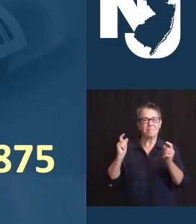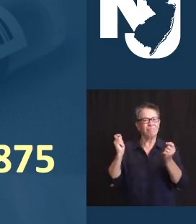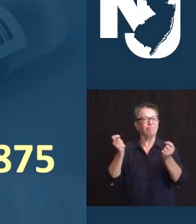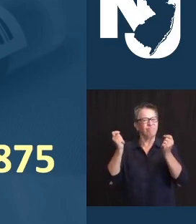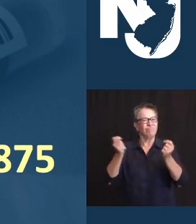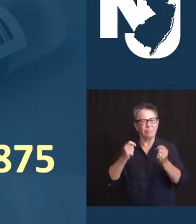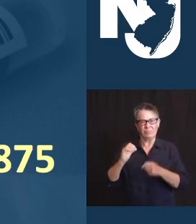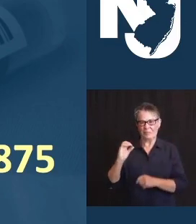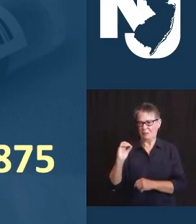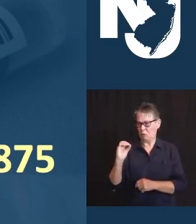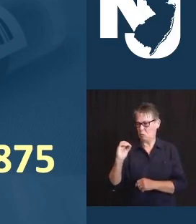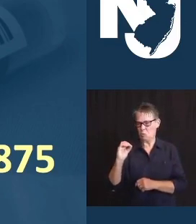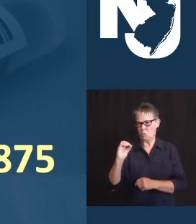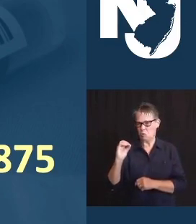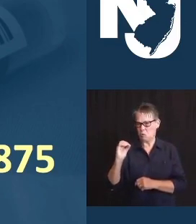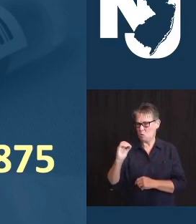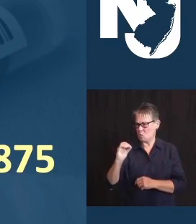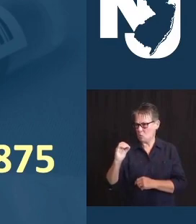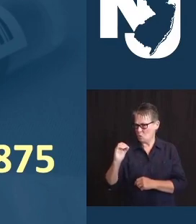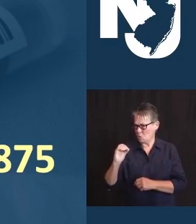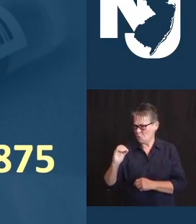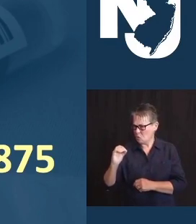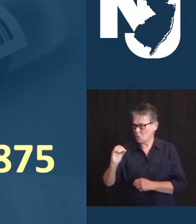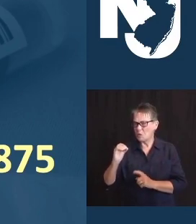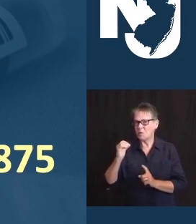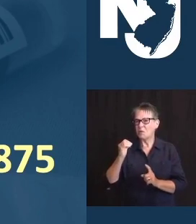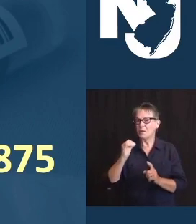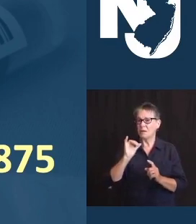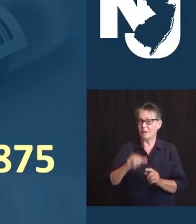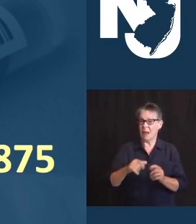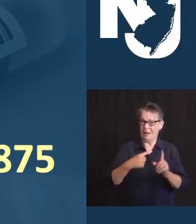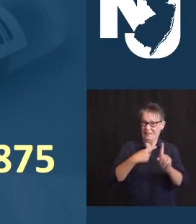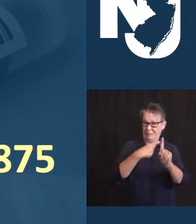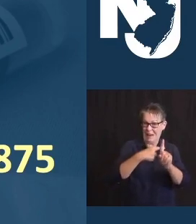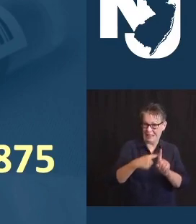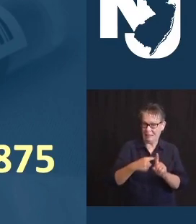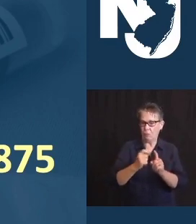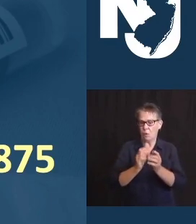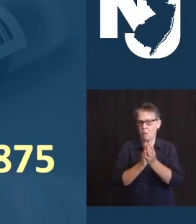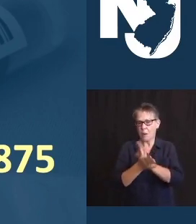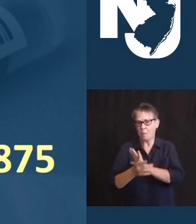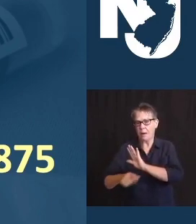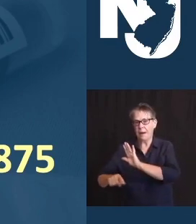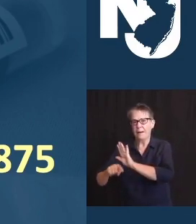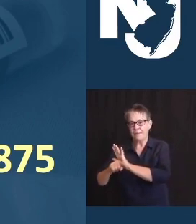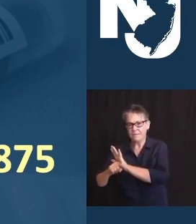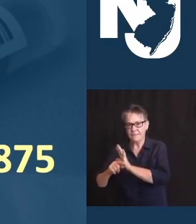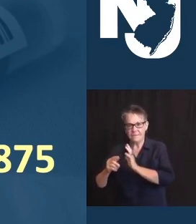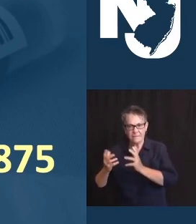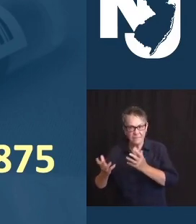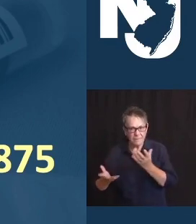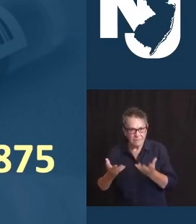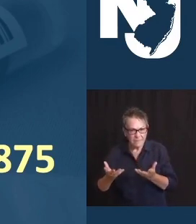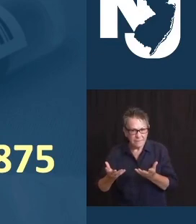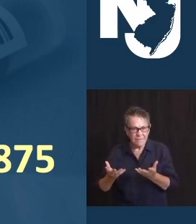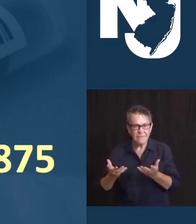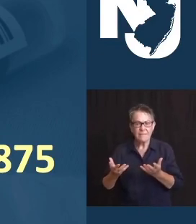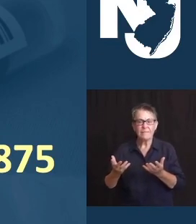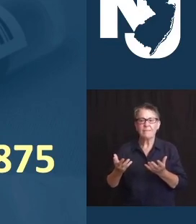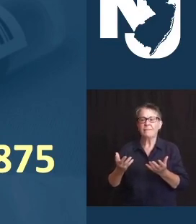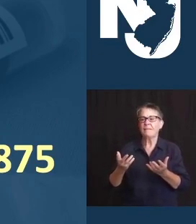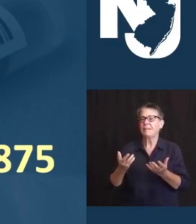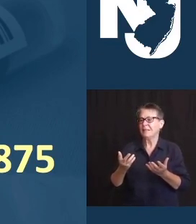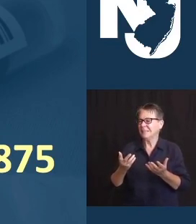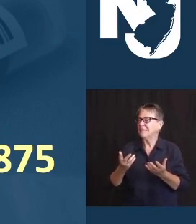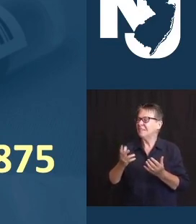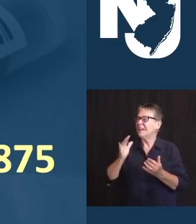hours, we have to also acknowledge the number of positive cases is meaningfully higher right now on average than it was a month